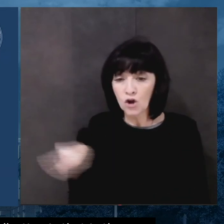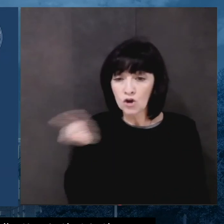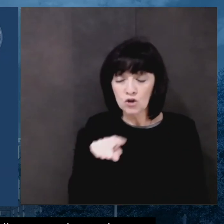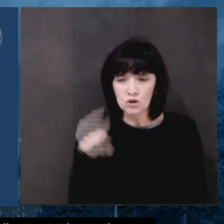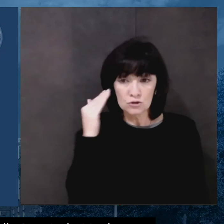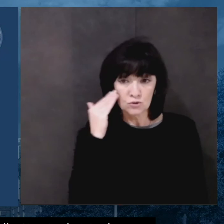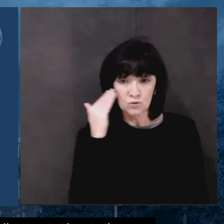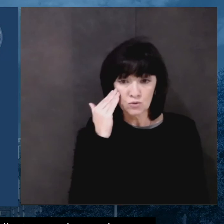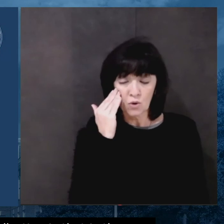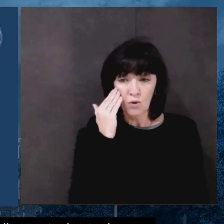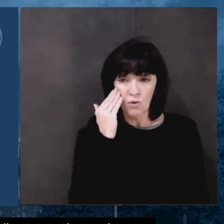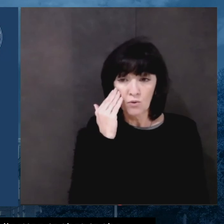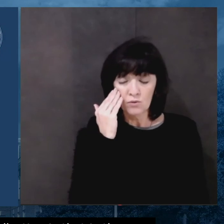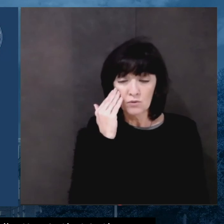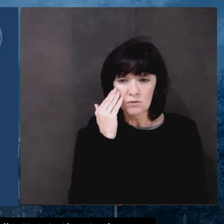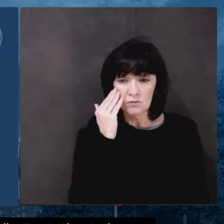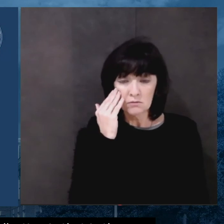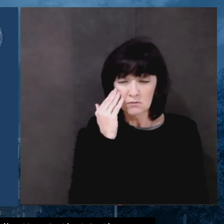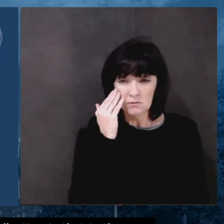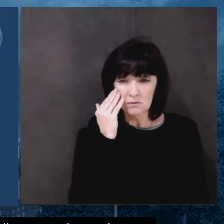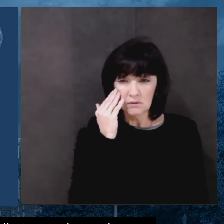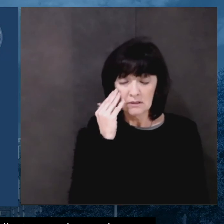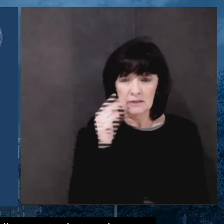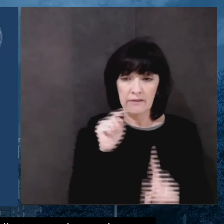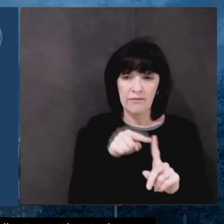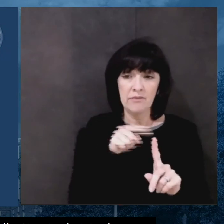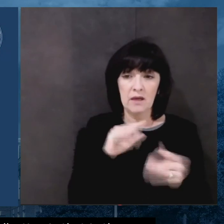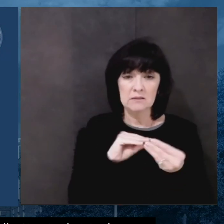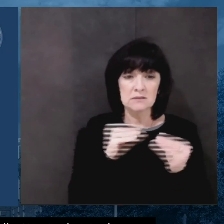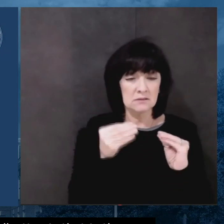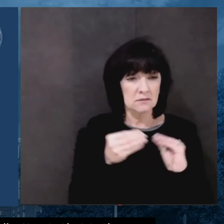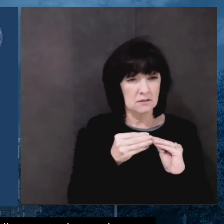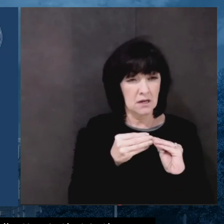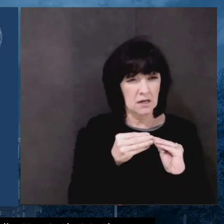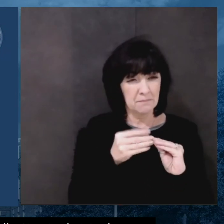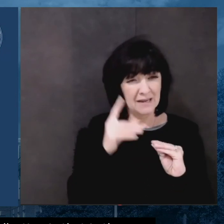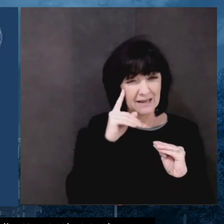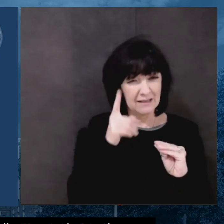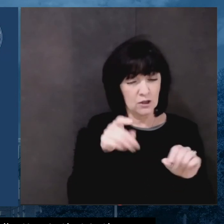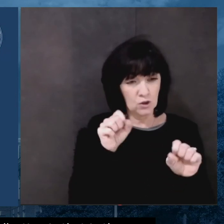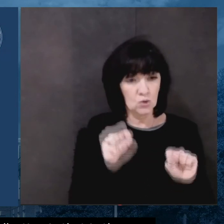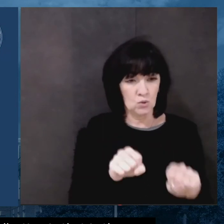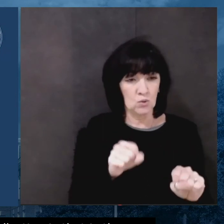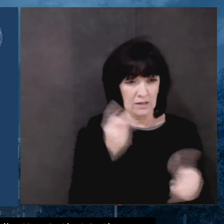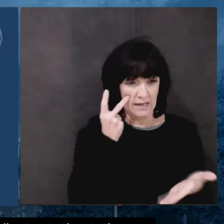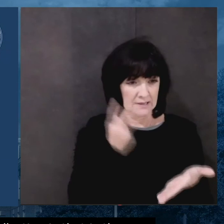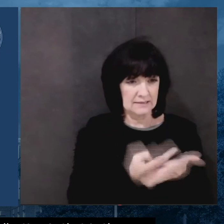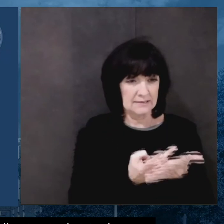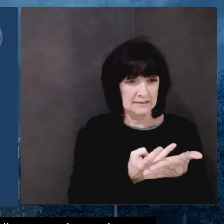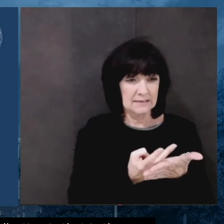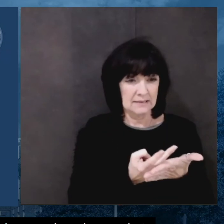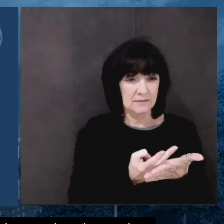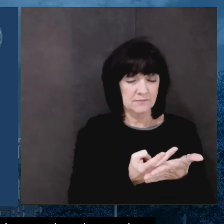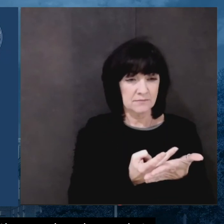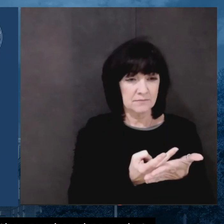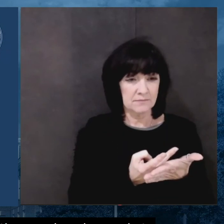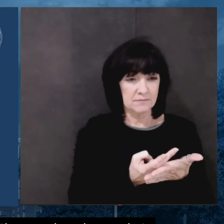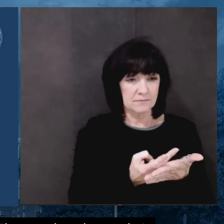know what that number is, but I think you can get it if you